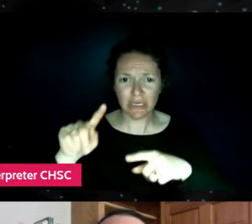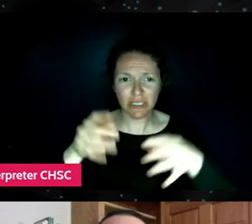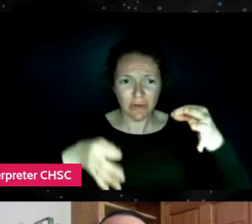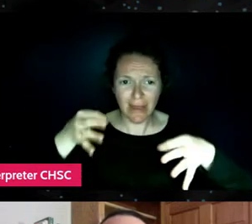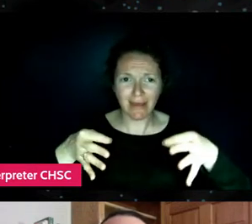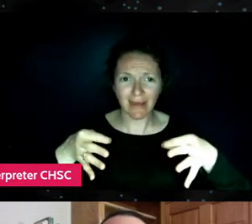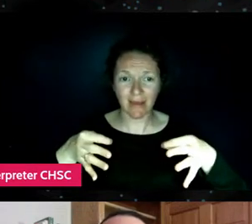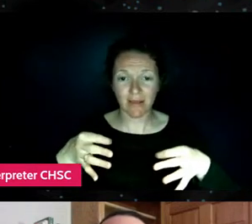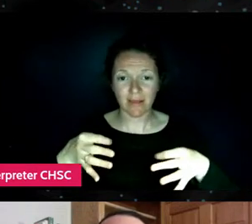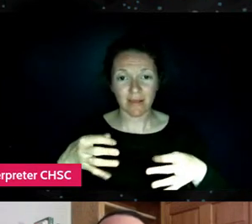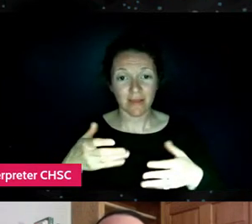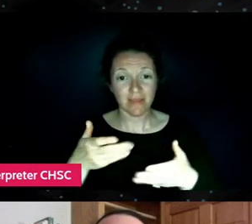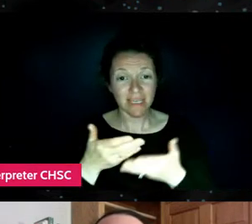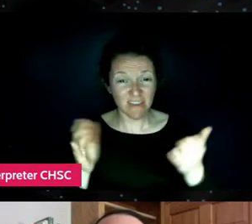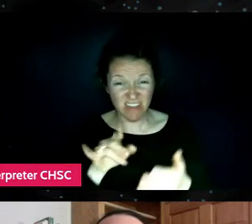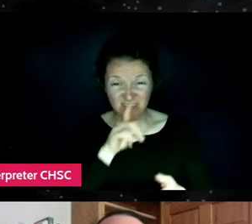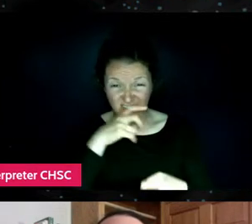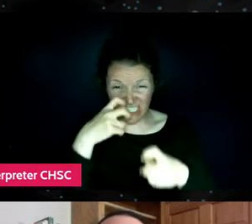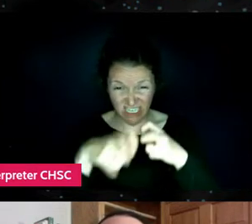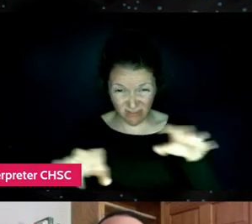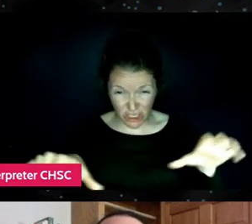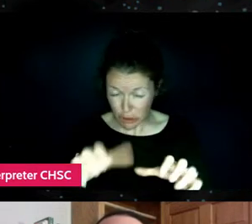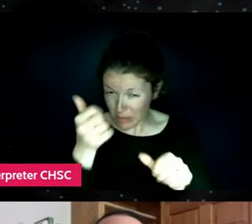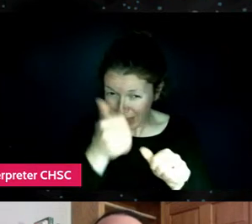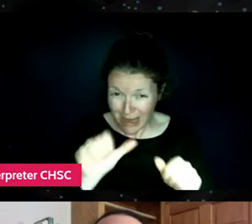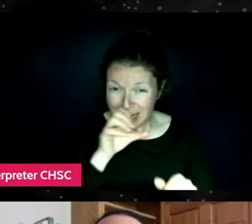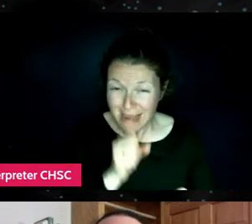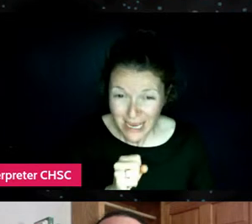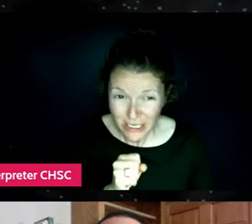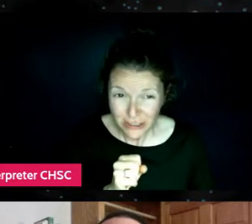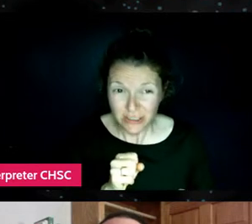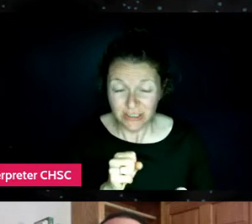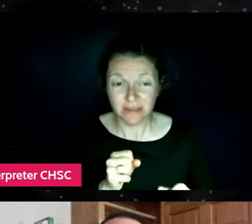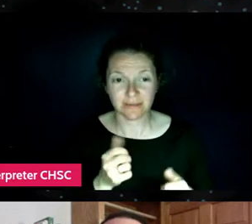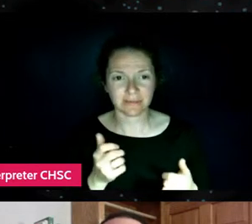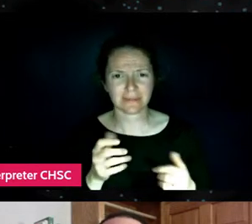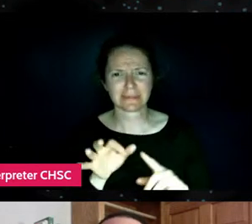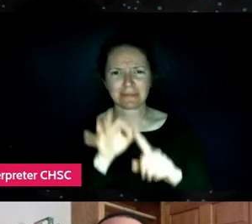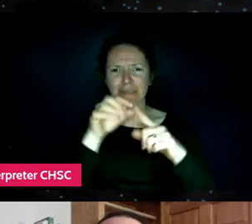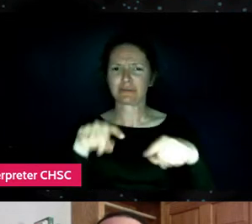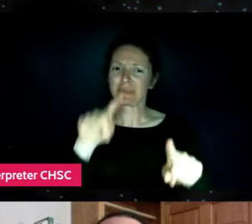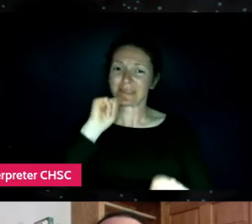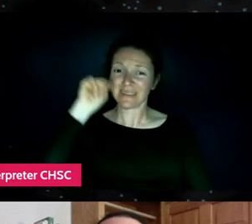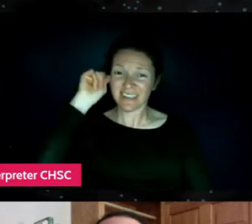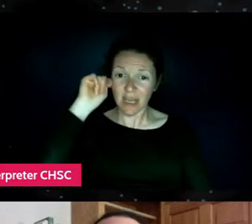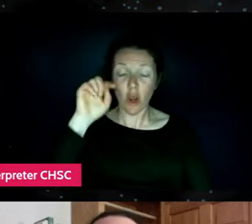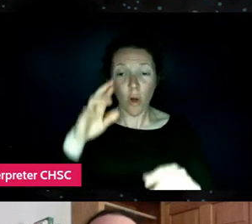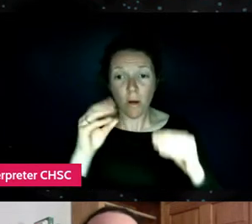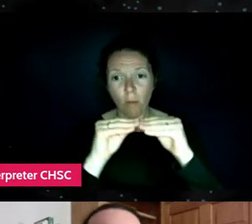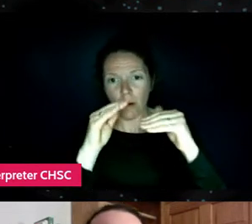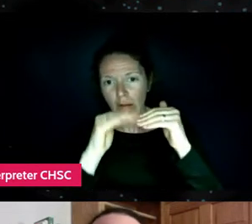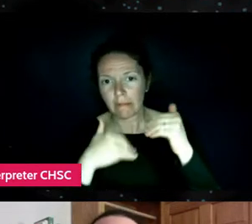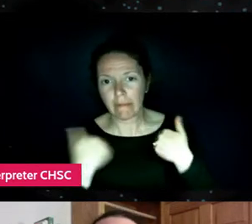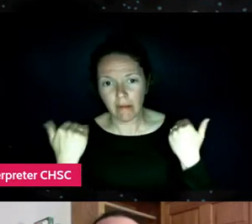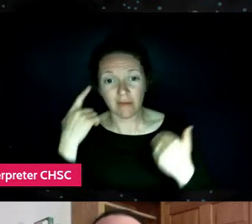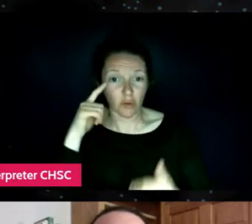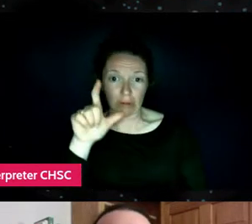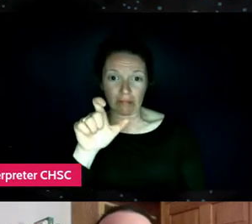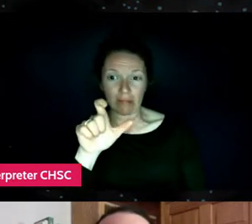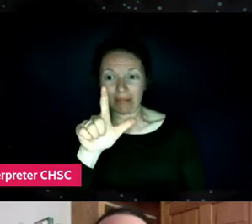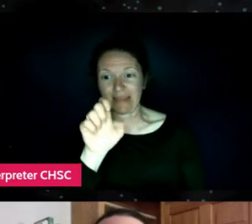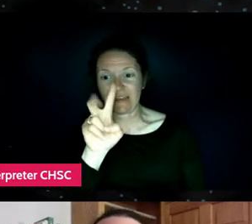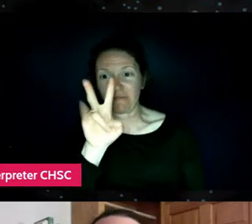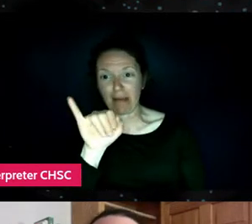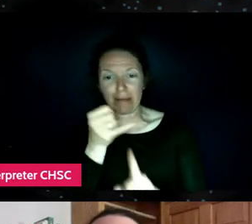is difficult to do at any age, let alone when you're a teenager or younger, in Levi's case, for